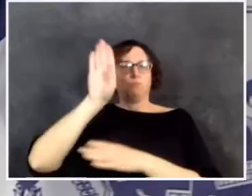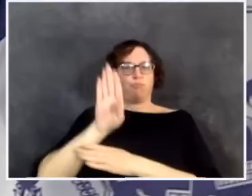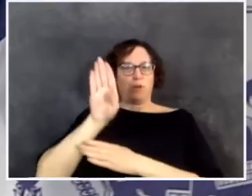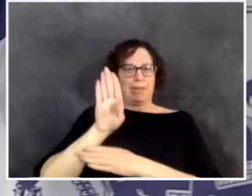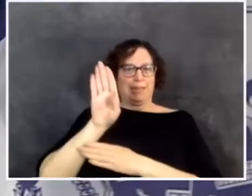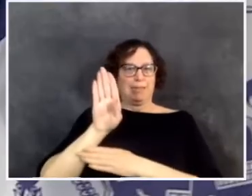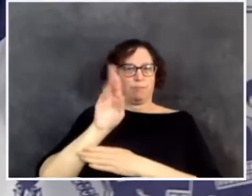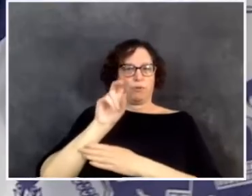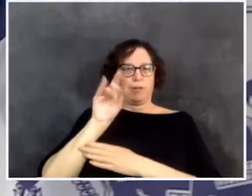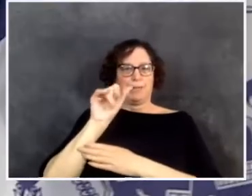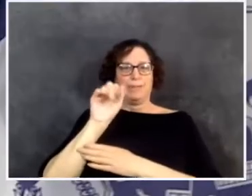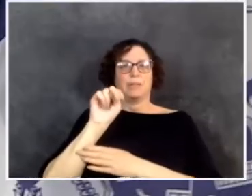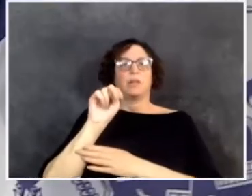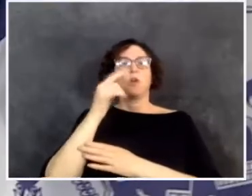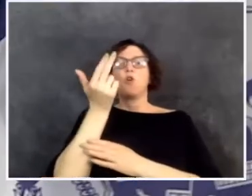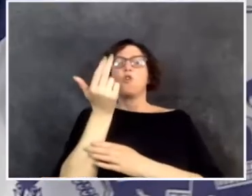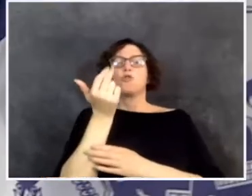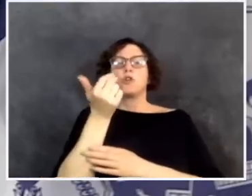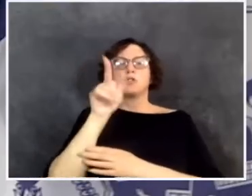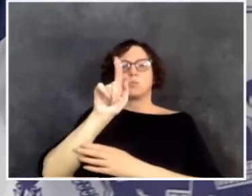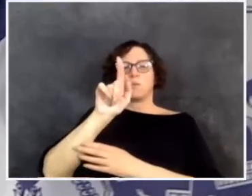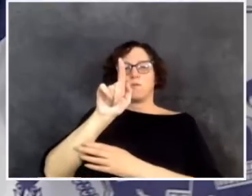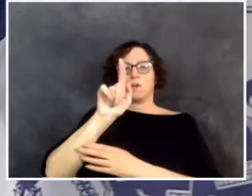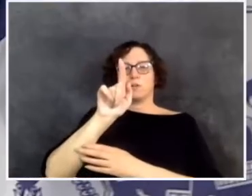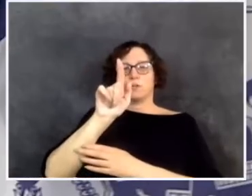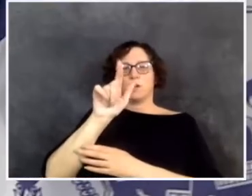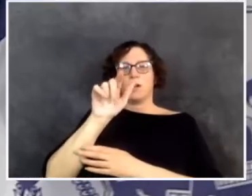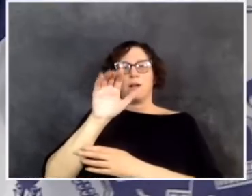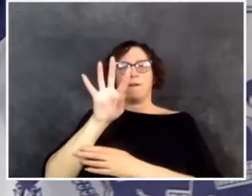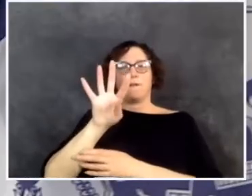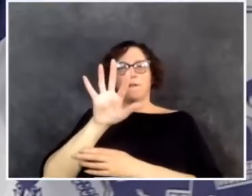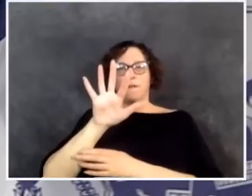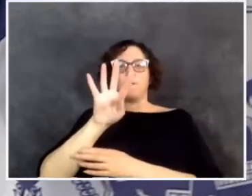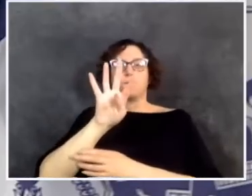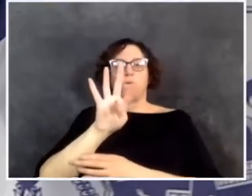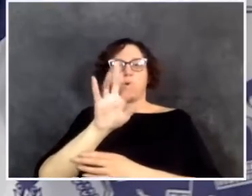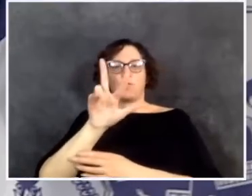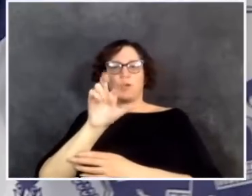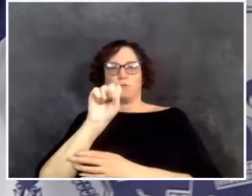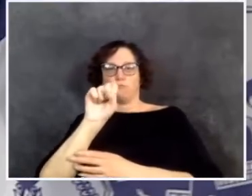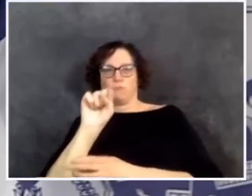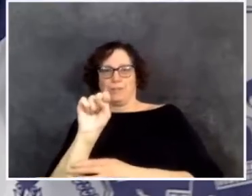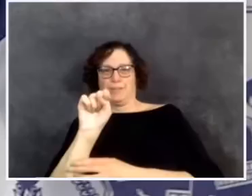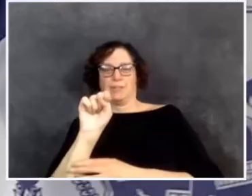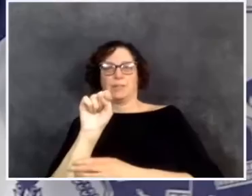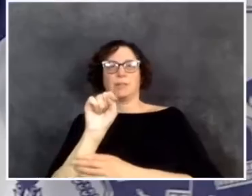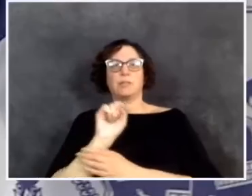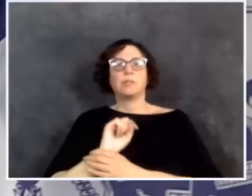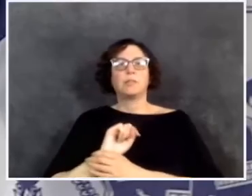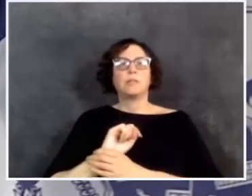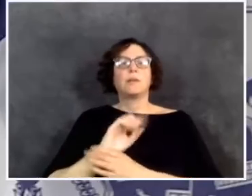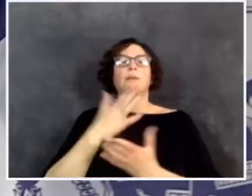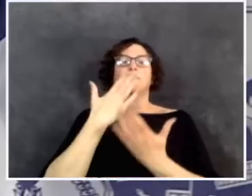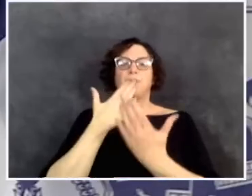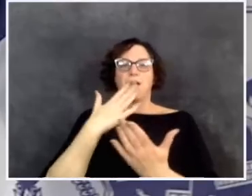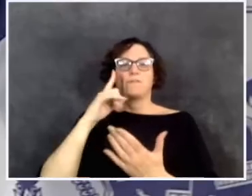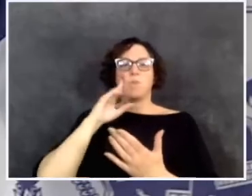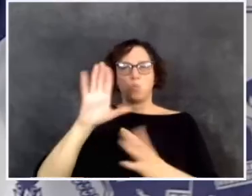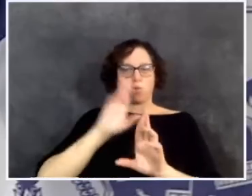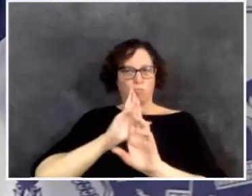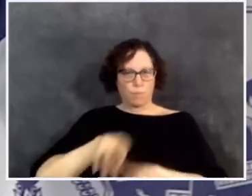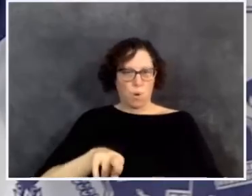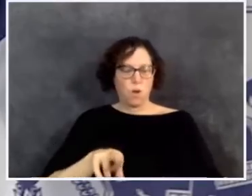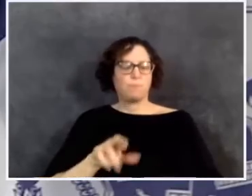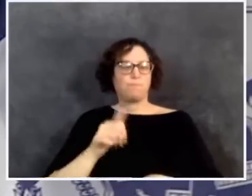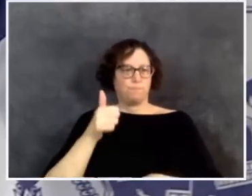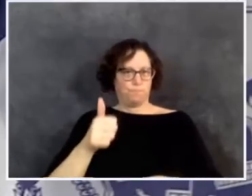Street. Okay, so I want to thank you for that report. We're going to deal with, I'll talk to Commissioner Shea